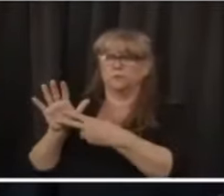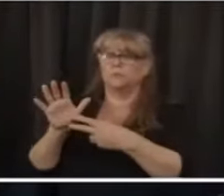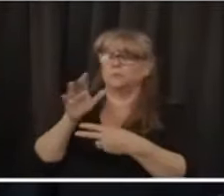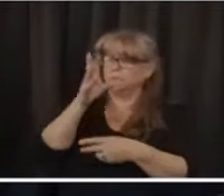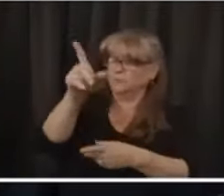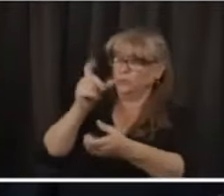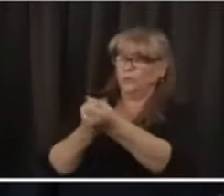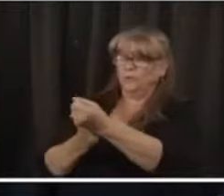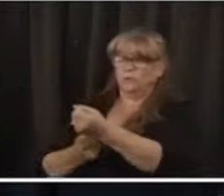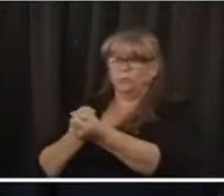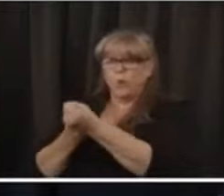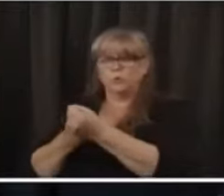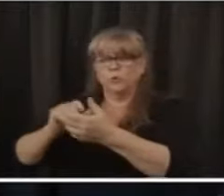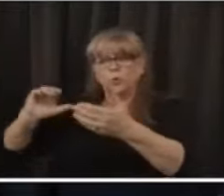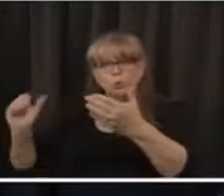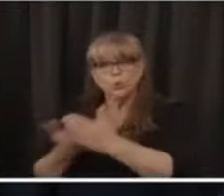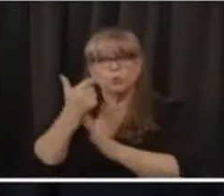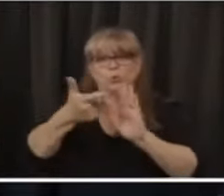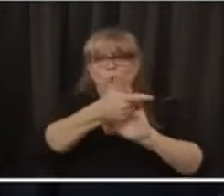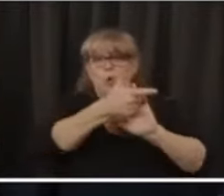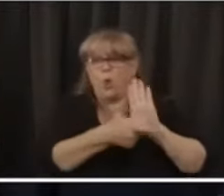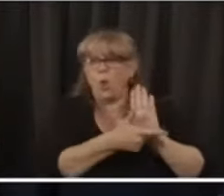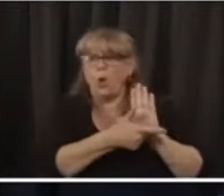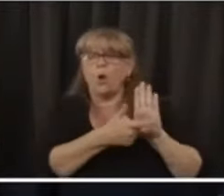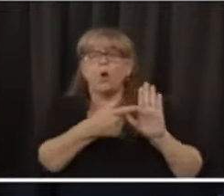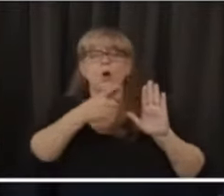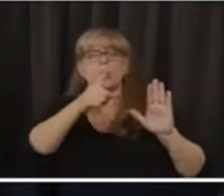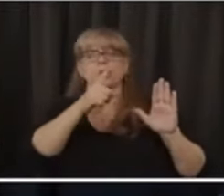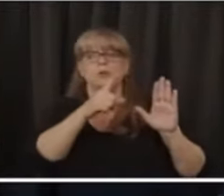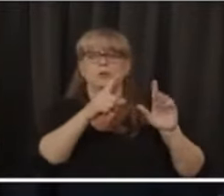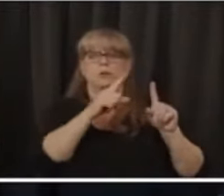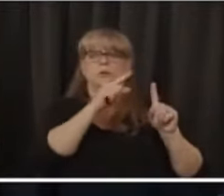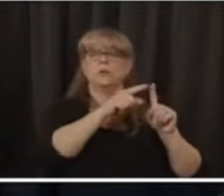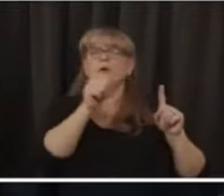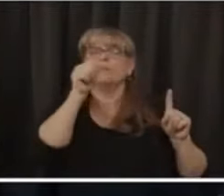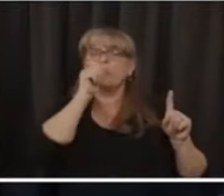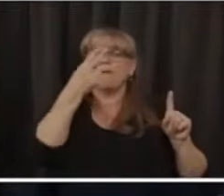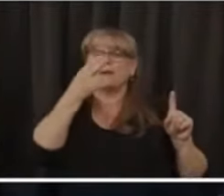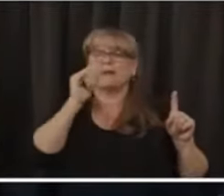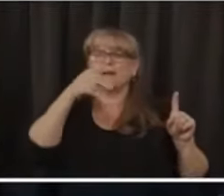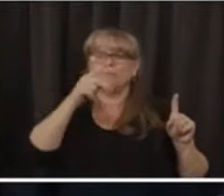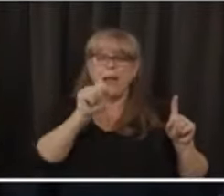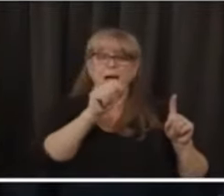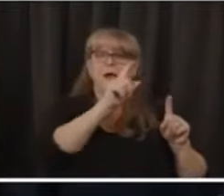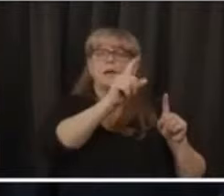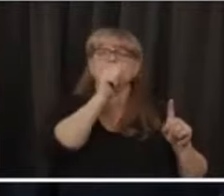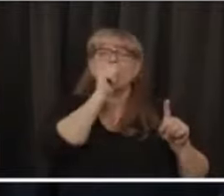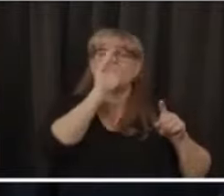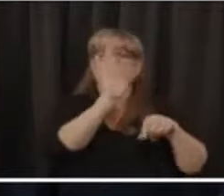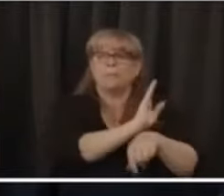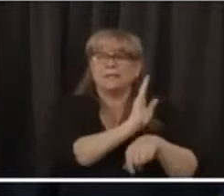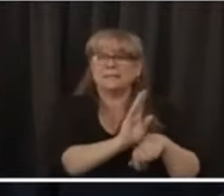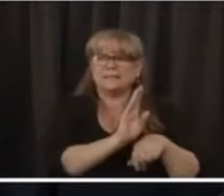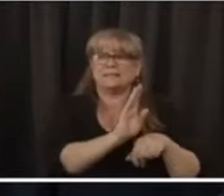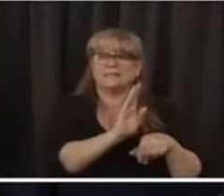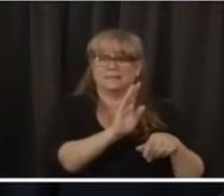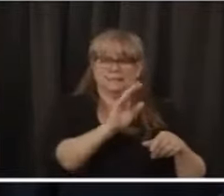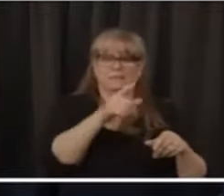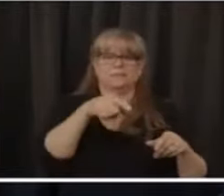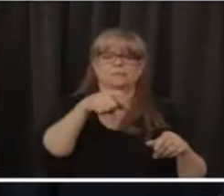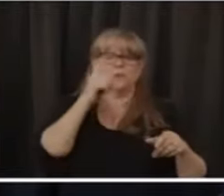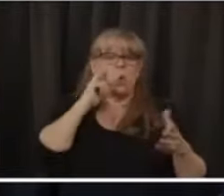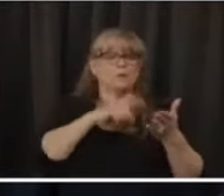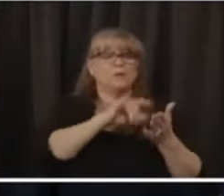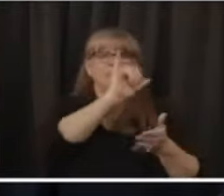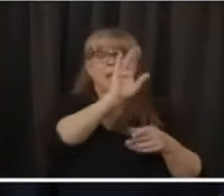version of this legislation, and do you believe private interests have once again weakened this effort? Well, my